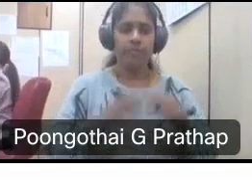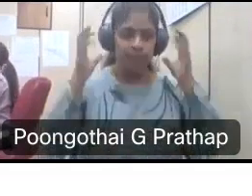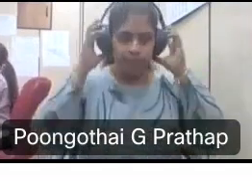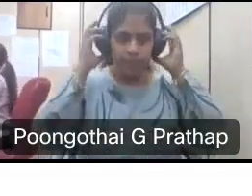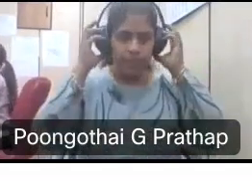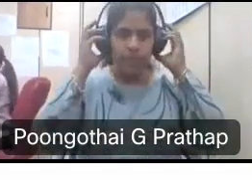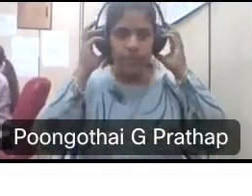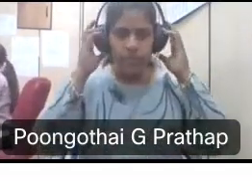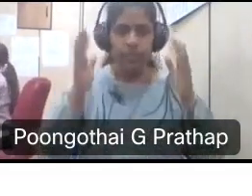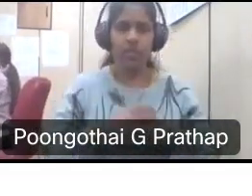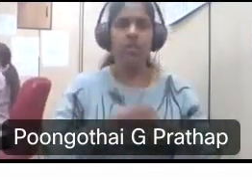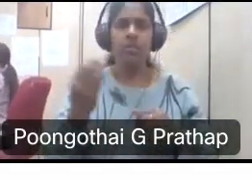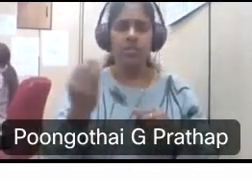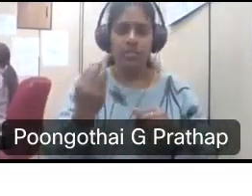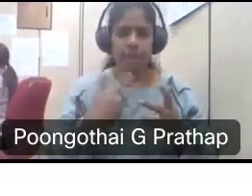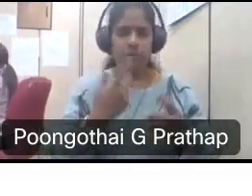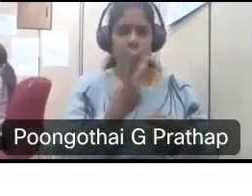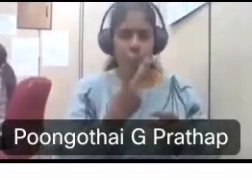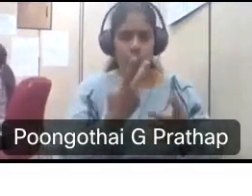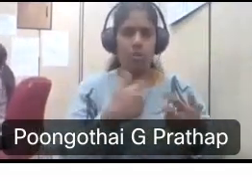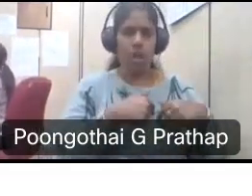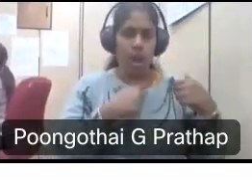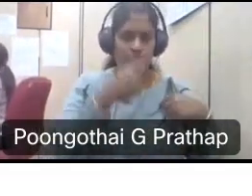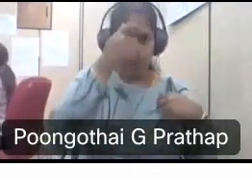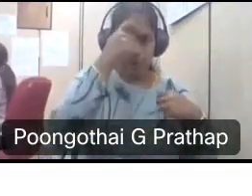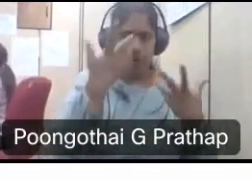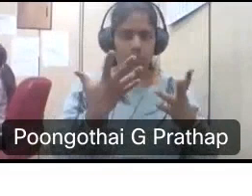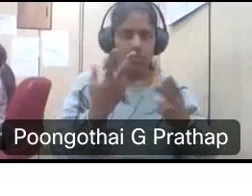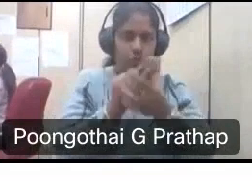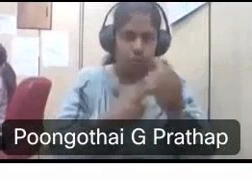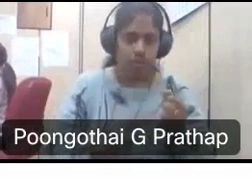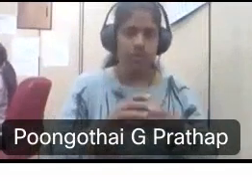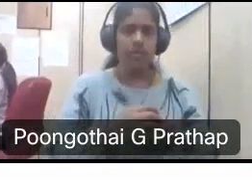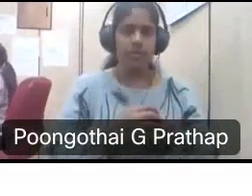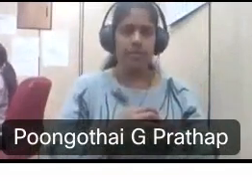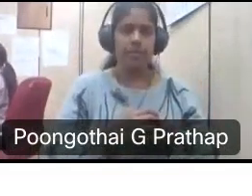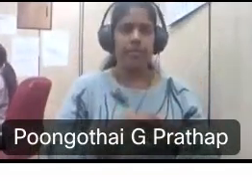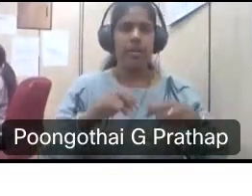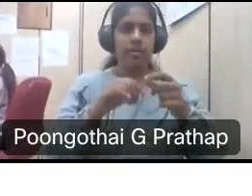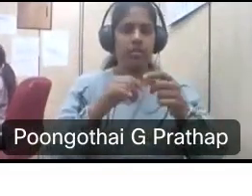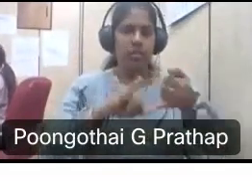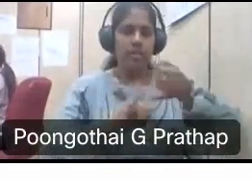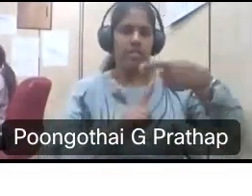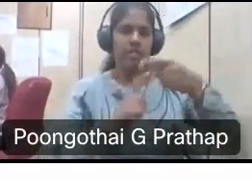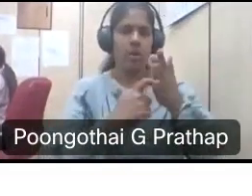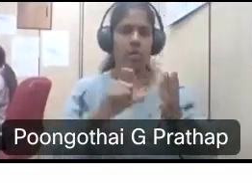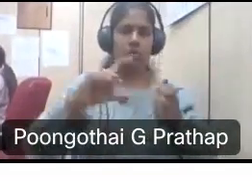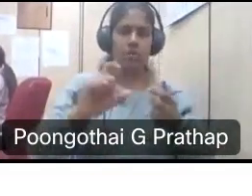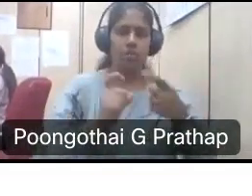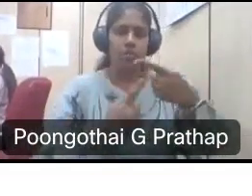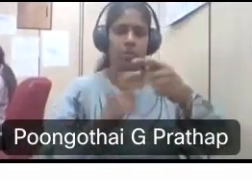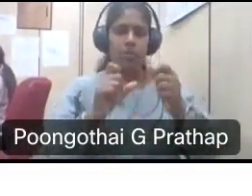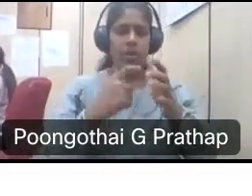present together, primary pulmonary hypertension and heart. So structural heart, what are the structural heart diseases?